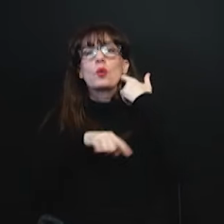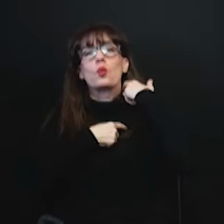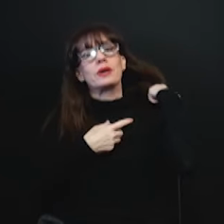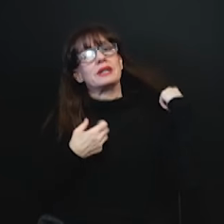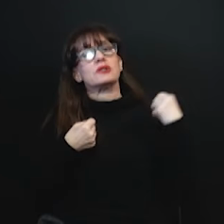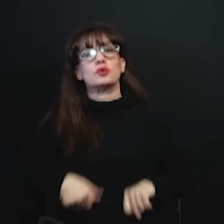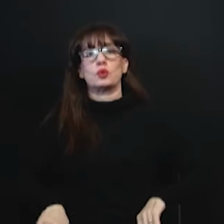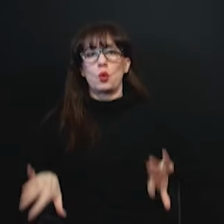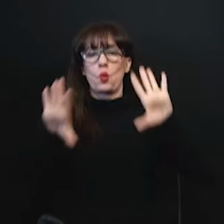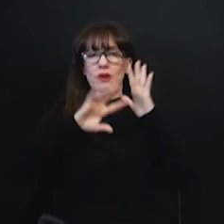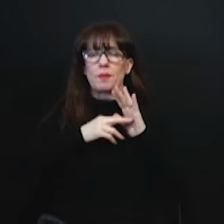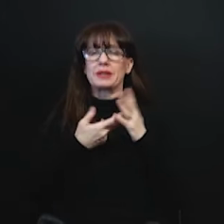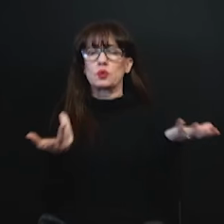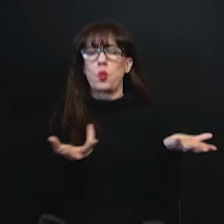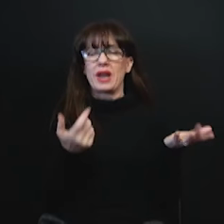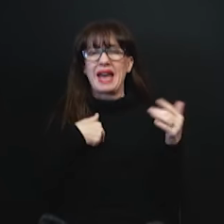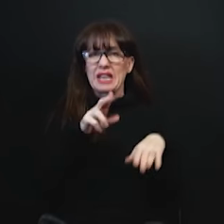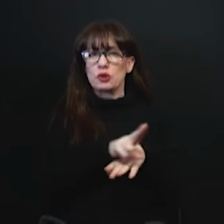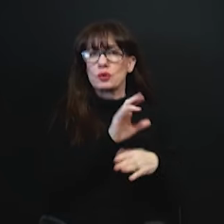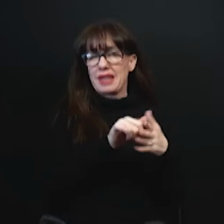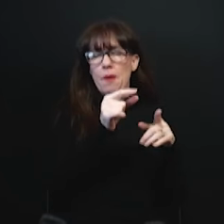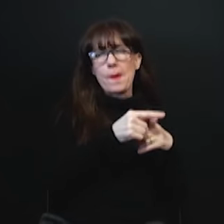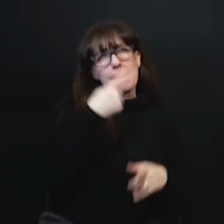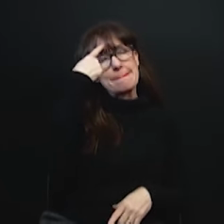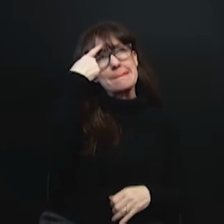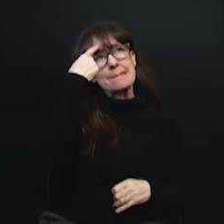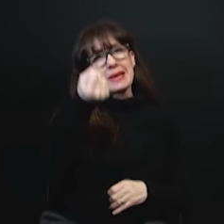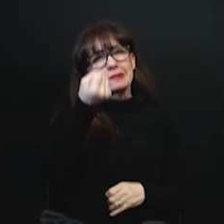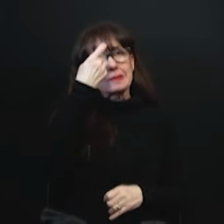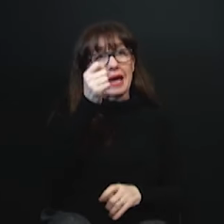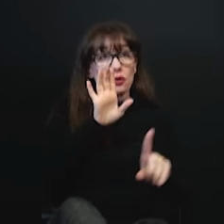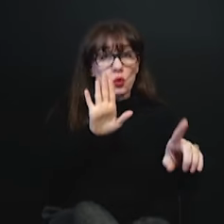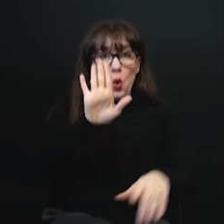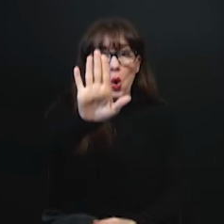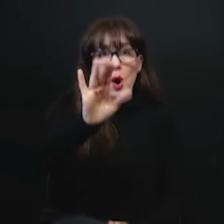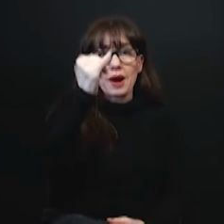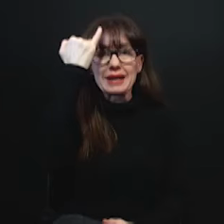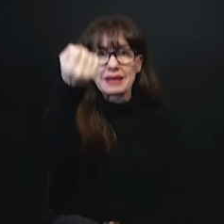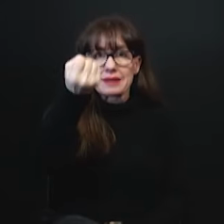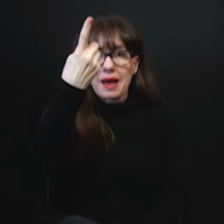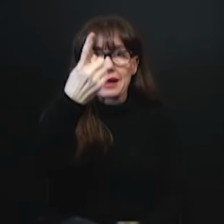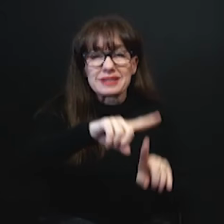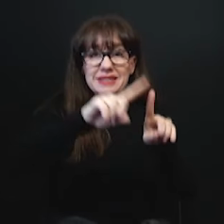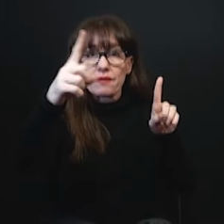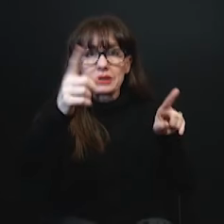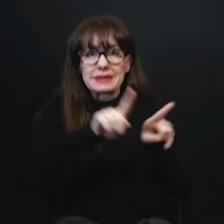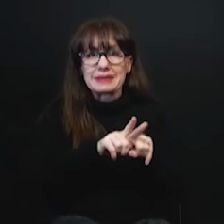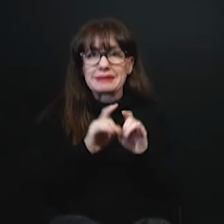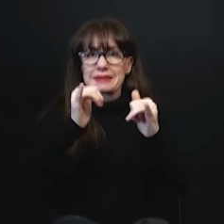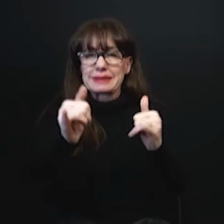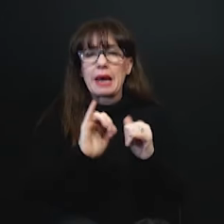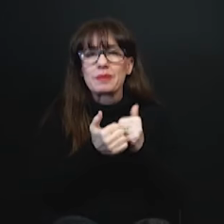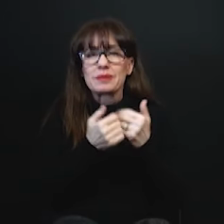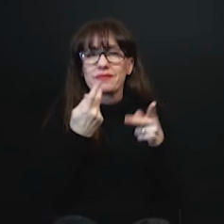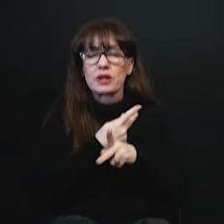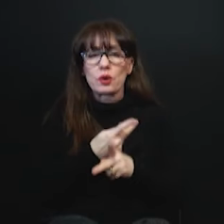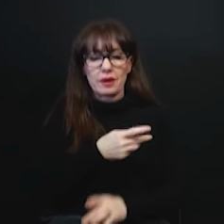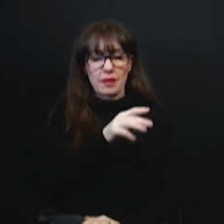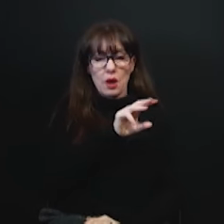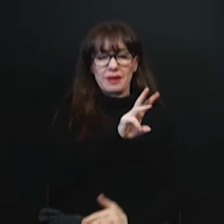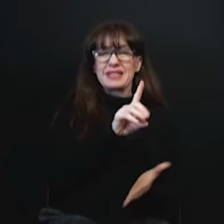surrender? I can use that word and have an idea in my mind, and you may have one in yours, but do they align? Well, let's find out.